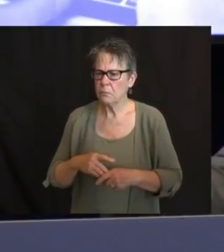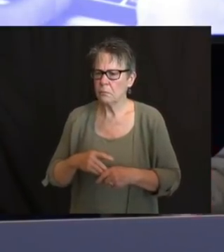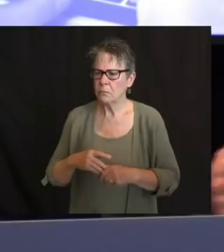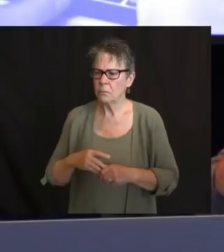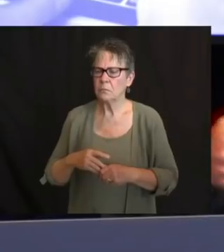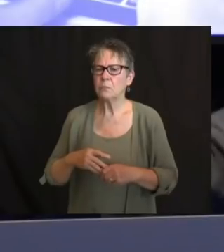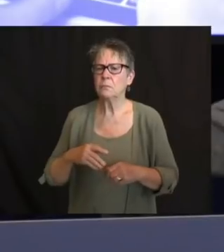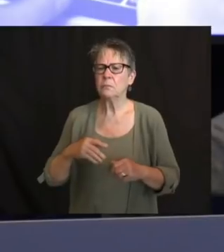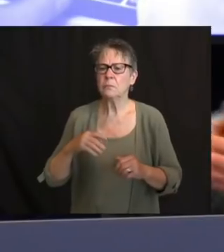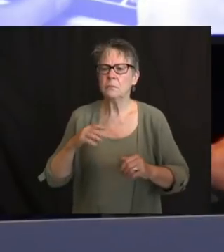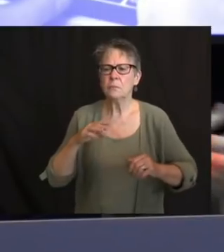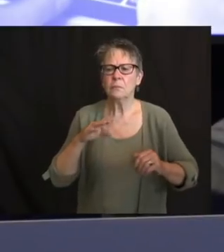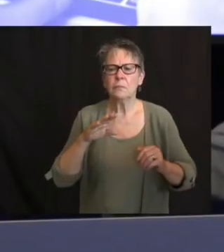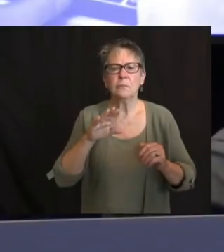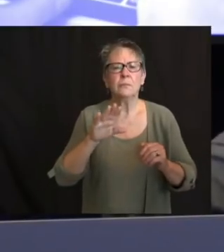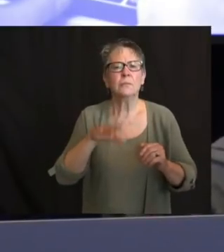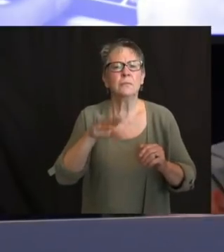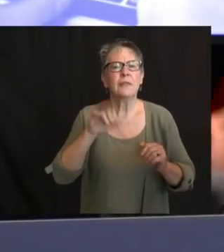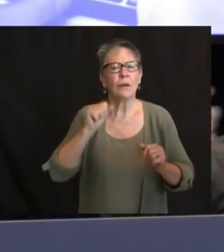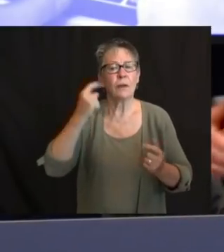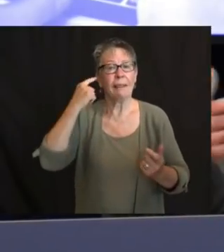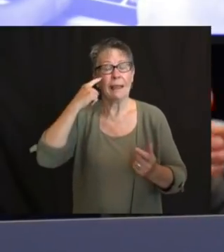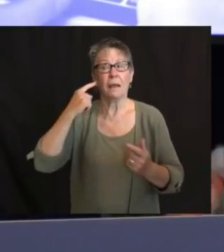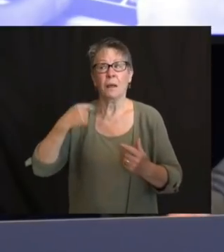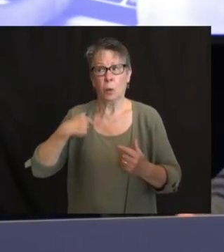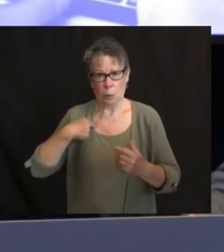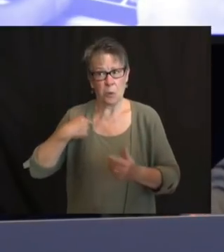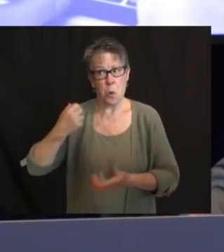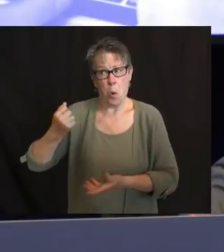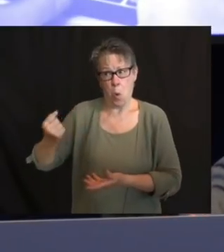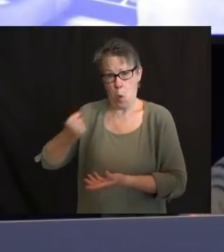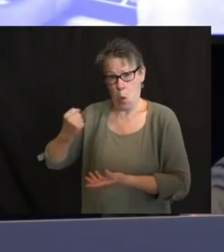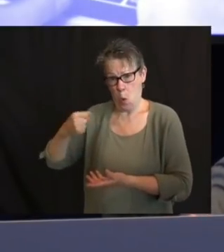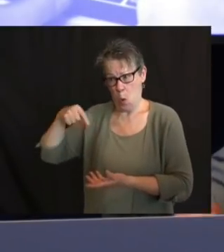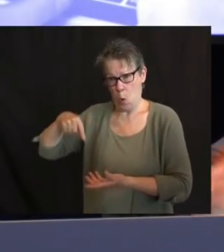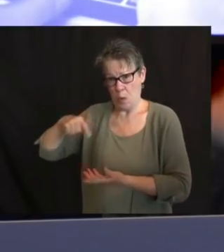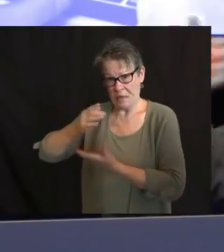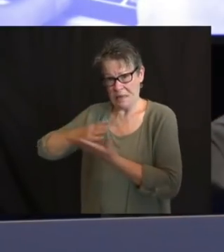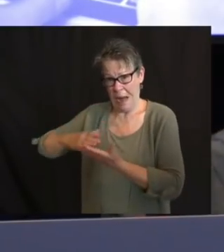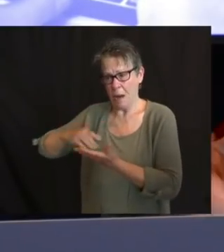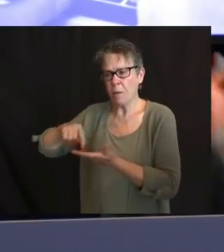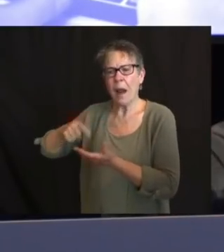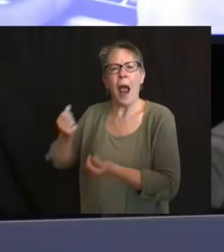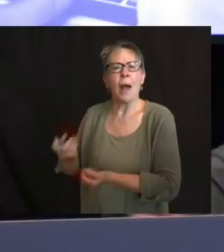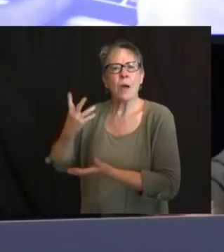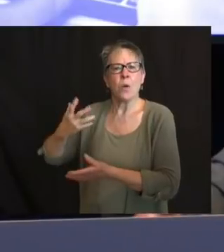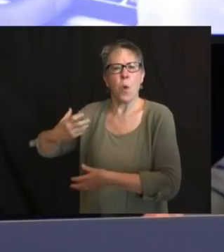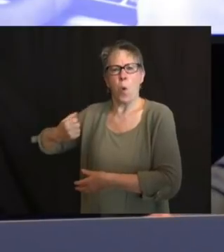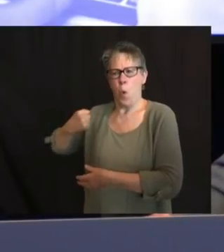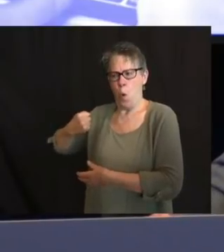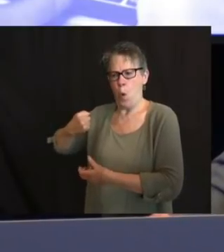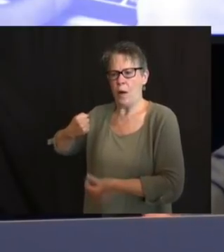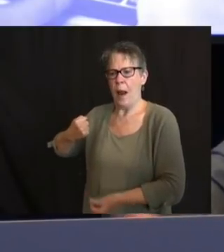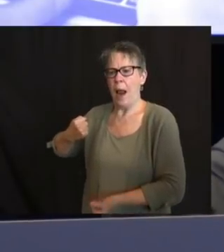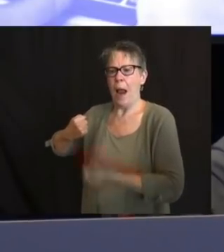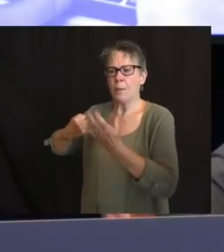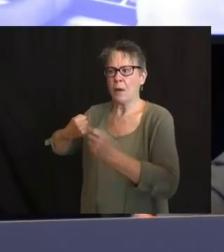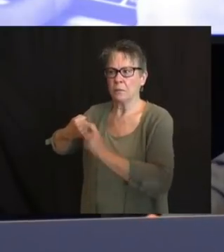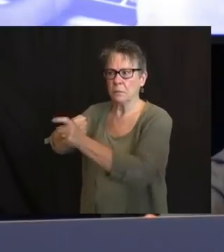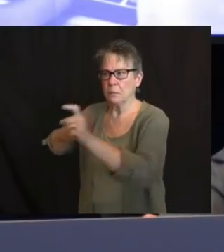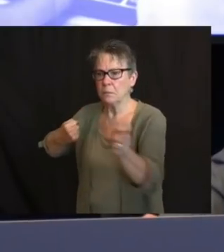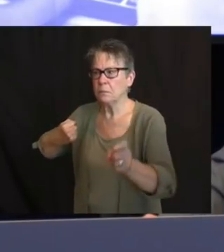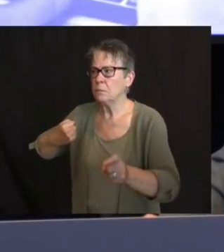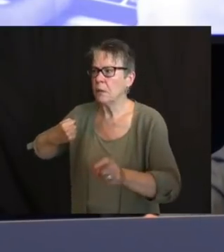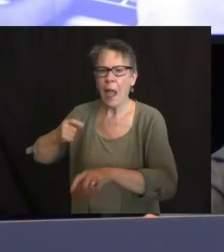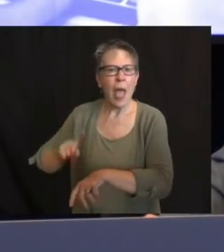a month's worth to give us enough runway? Should it come, next wave come back, and understanding the challenges we had with